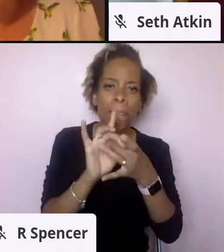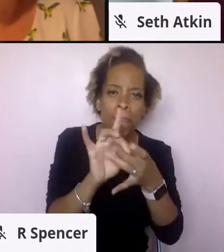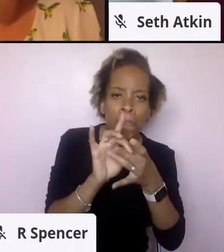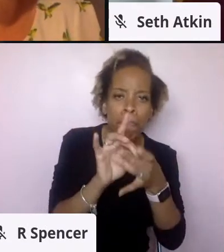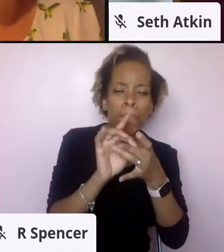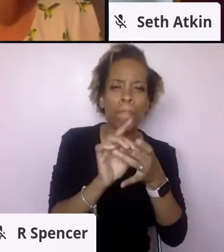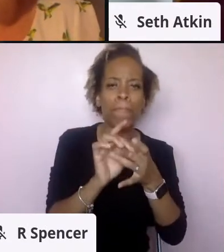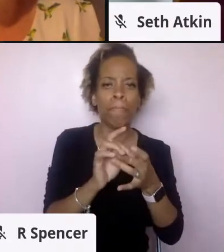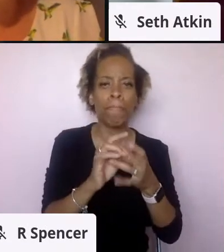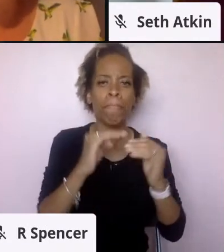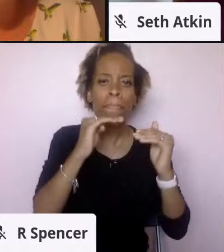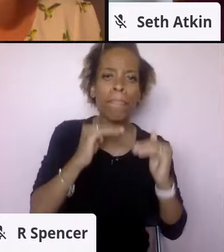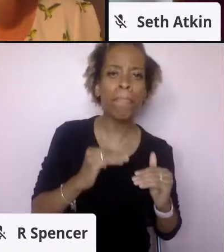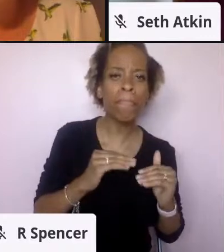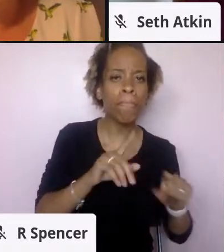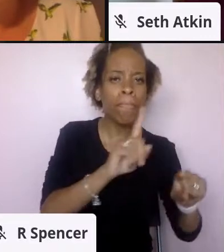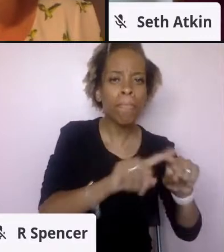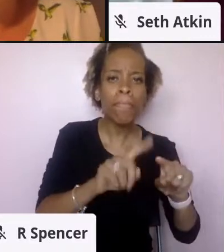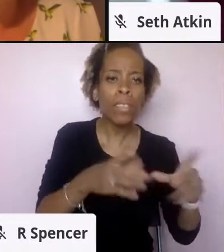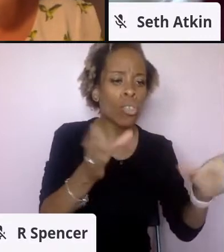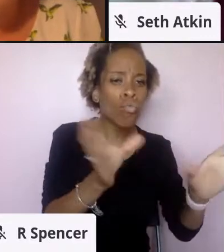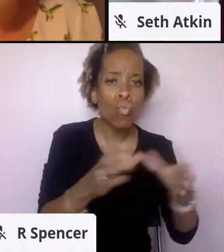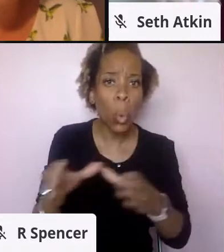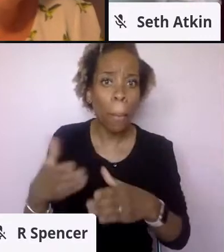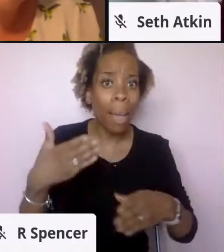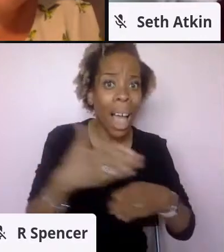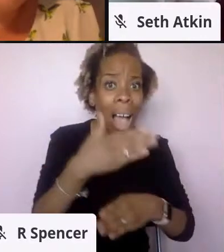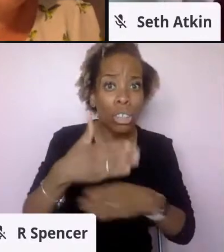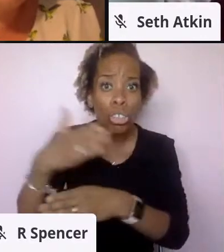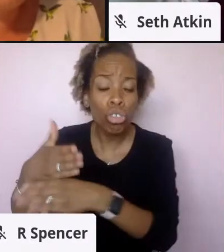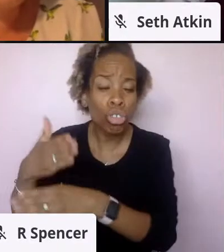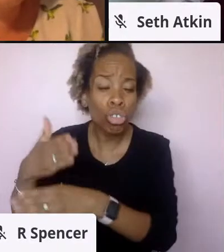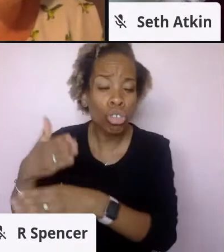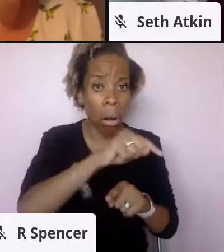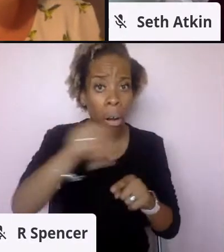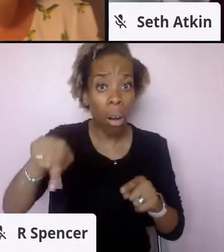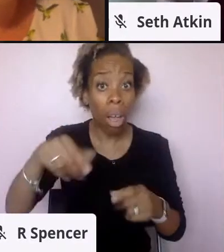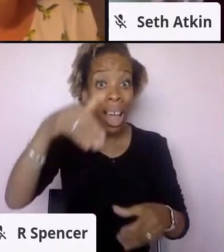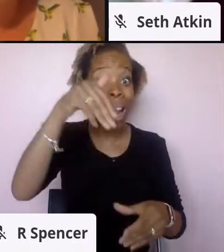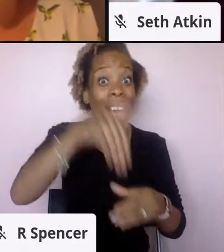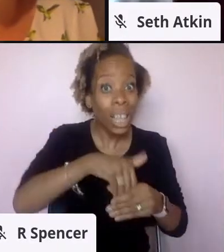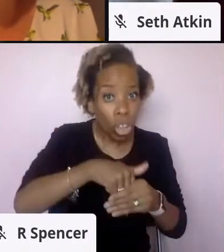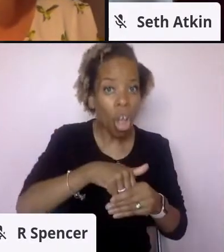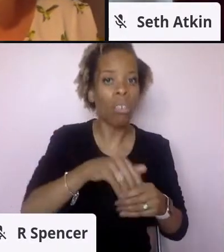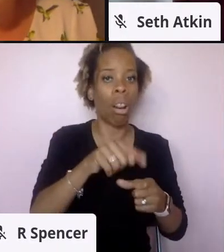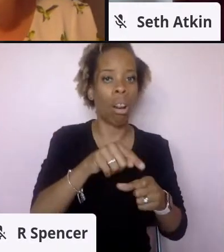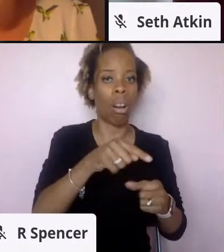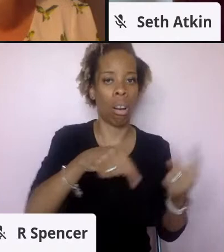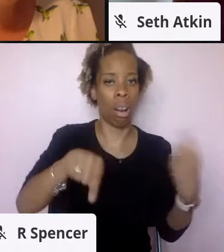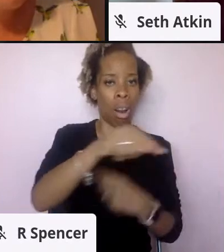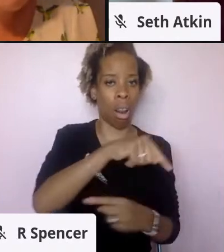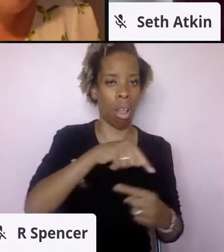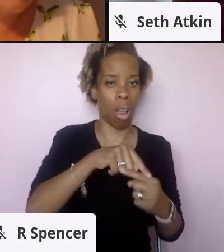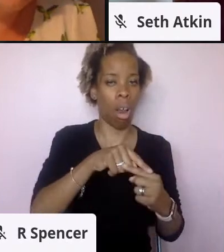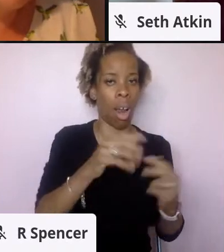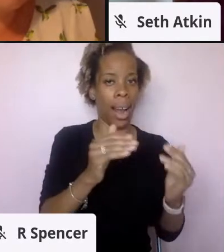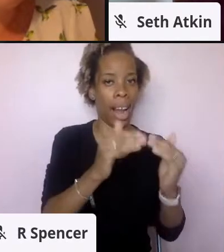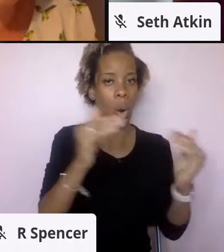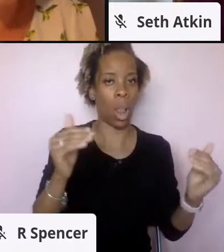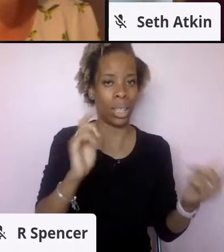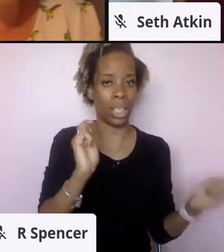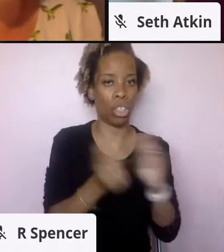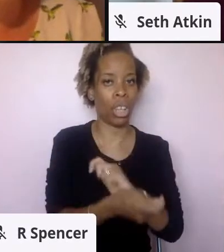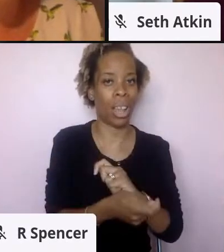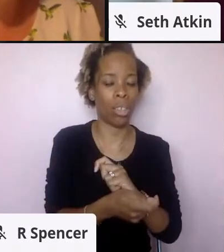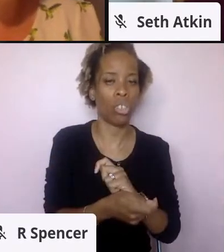groups and things that they're doing internally in relation to equality and diversity. So